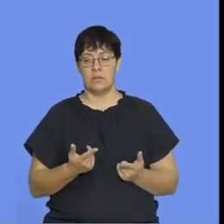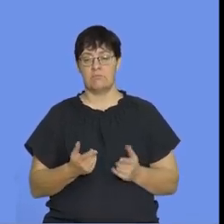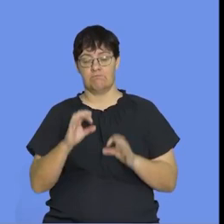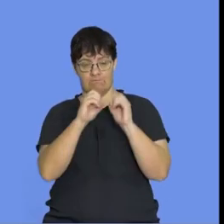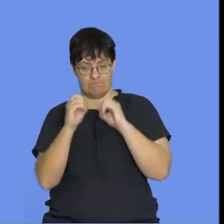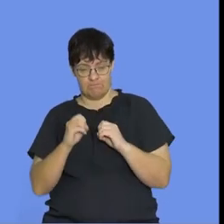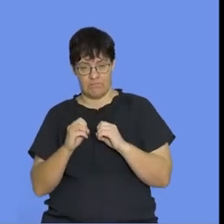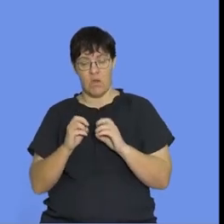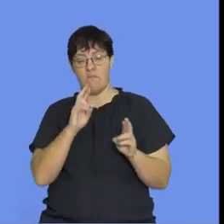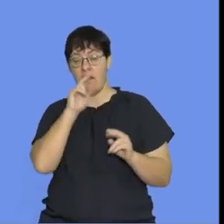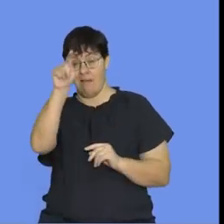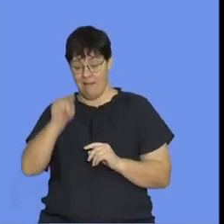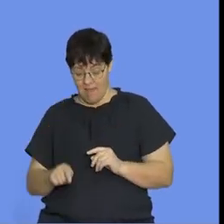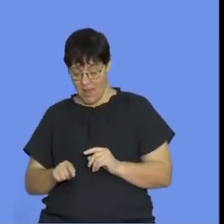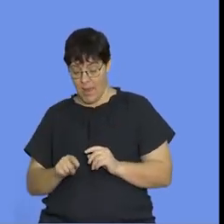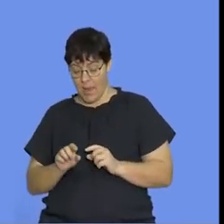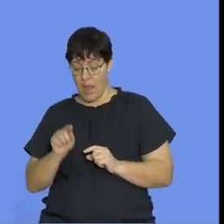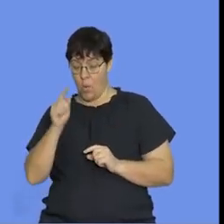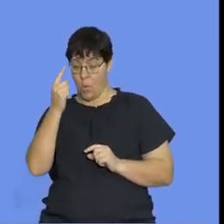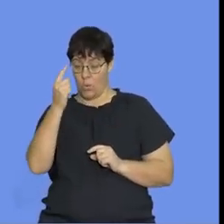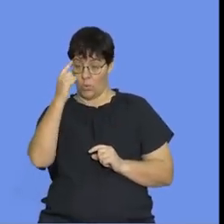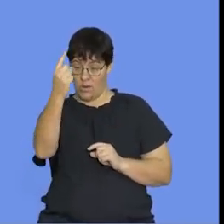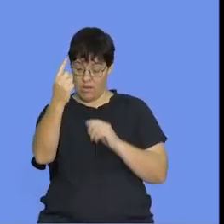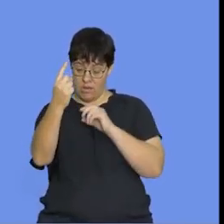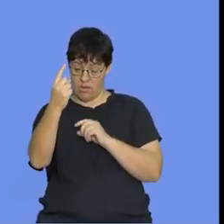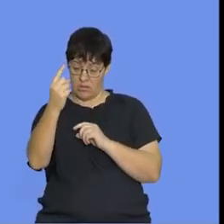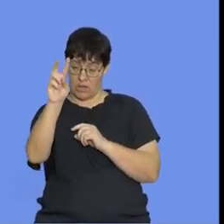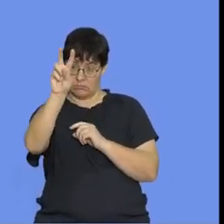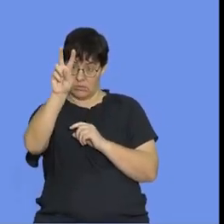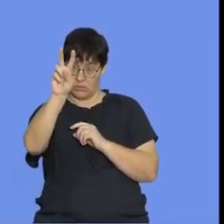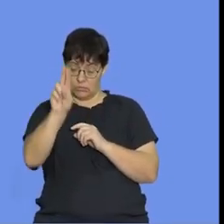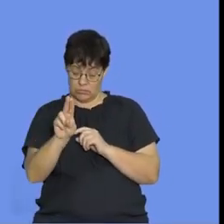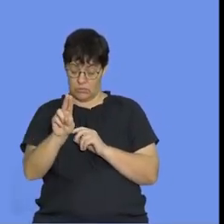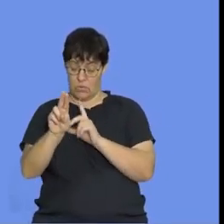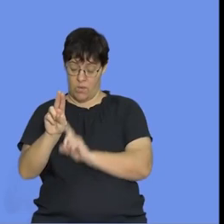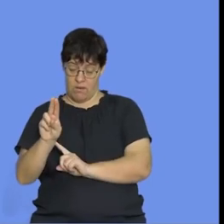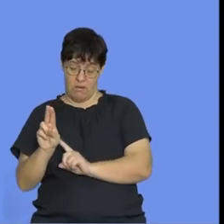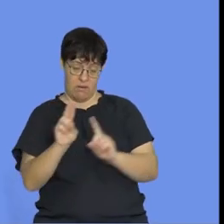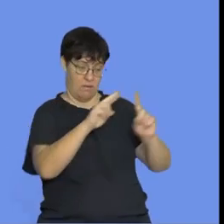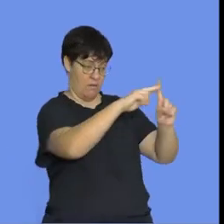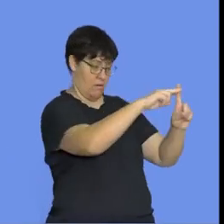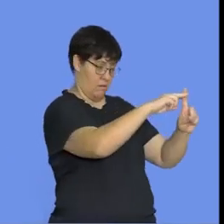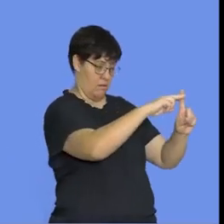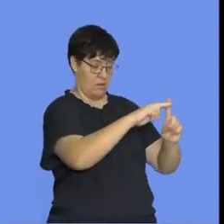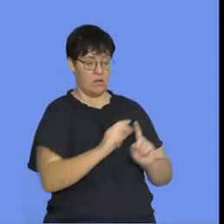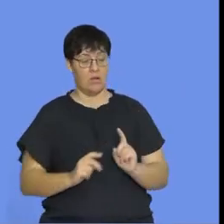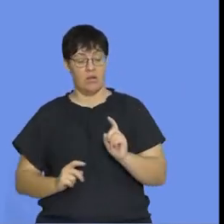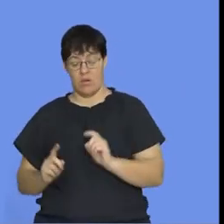the reacting substances, and then new bonds are actually part of the products,